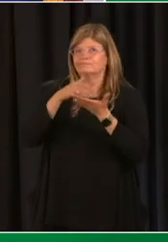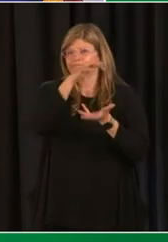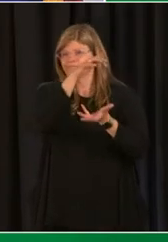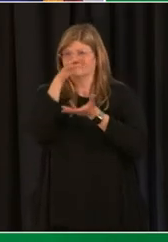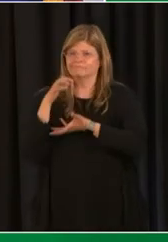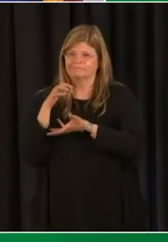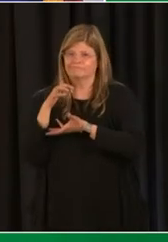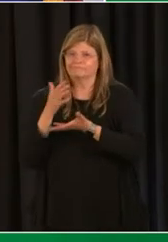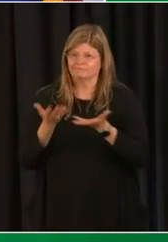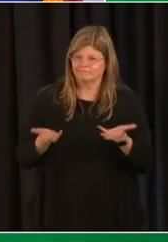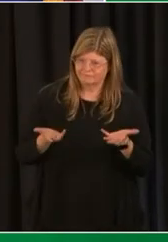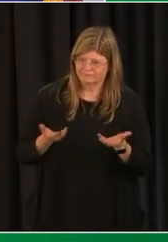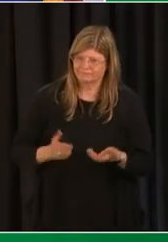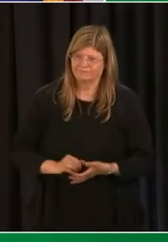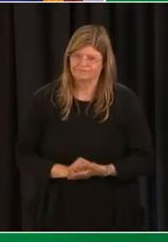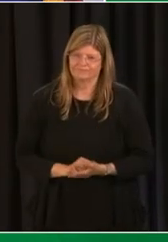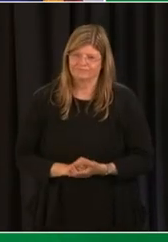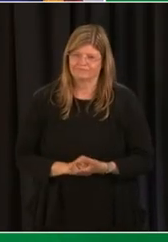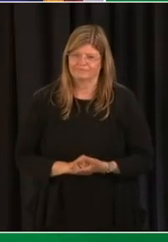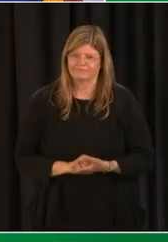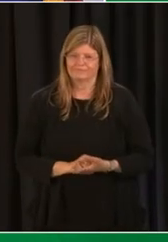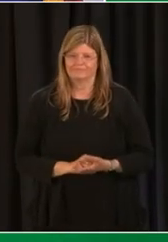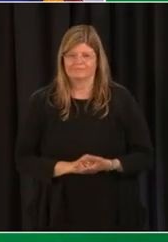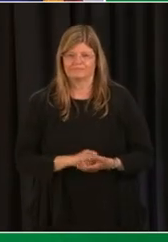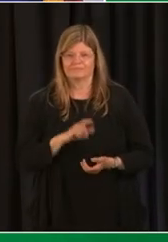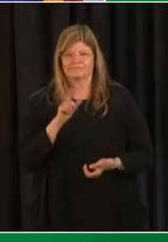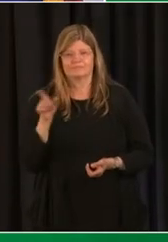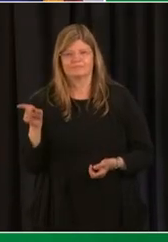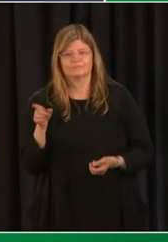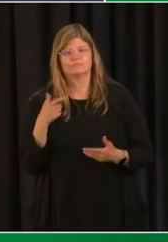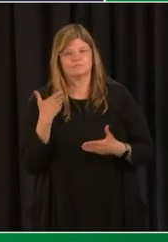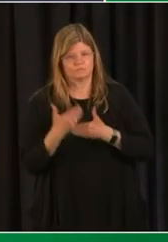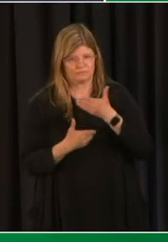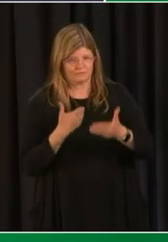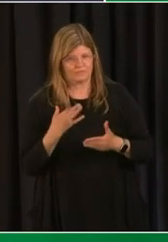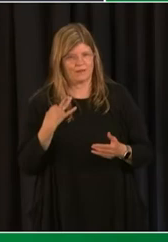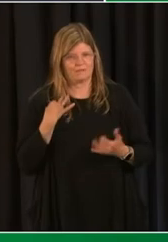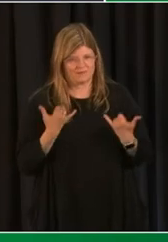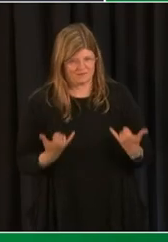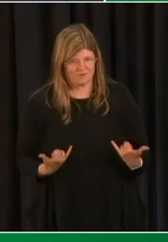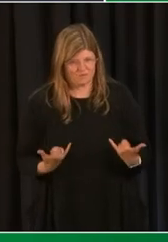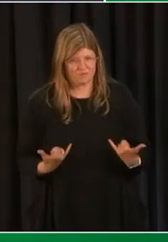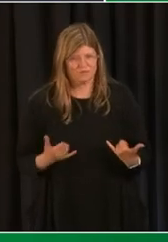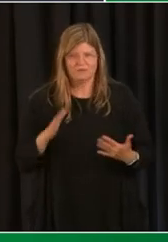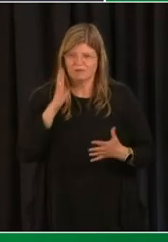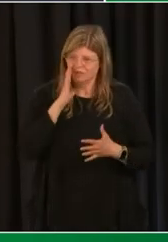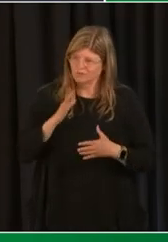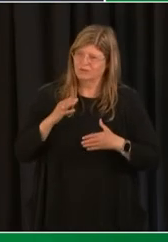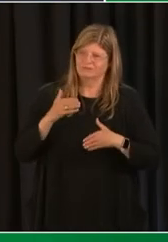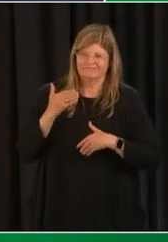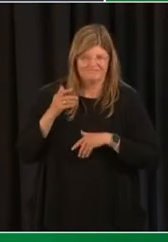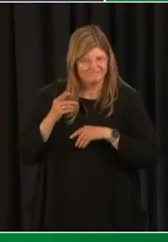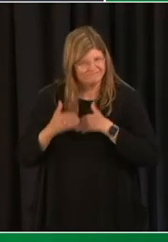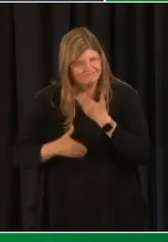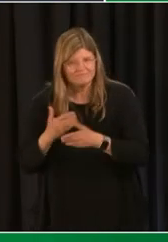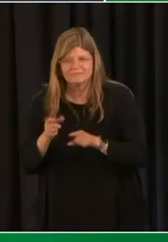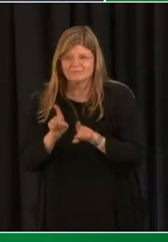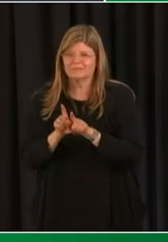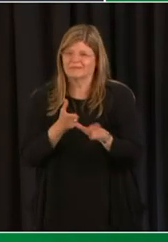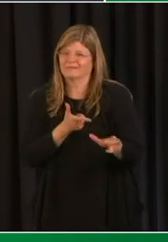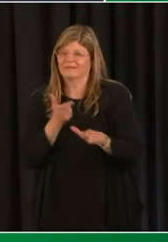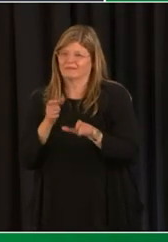then for disbursement as well? So we're processing applications right now as they come in, and we will work to process them as quickly as possible